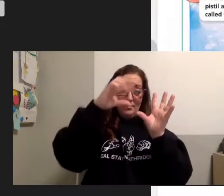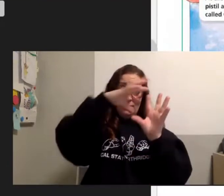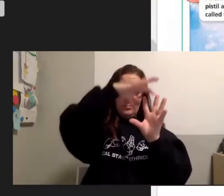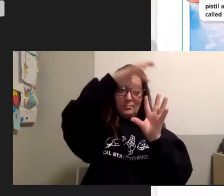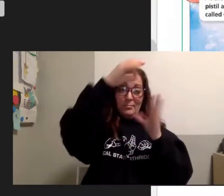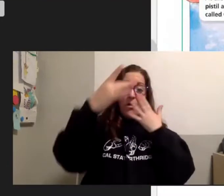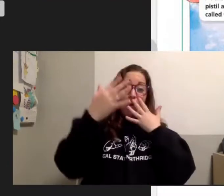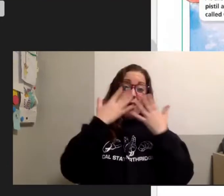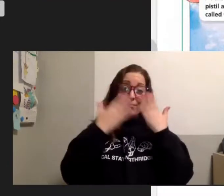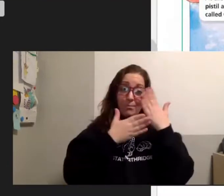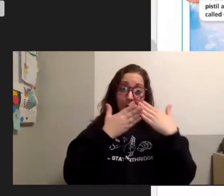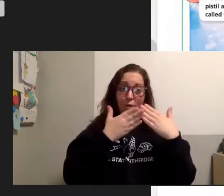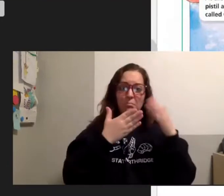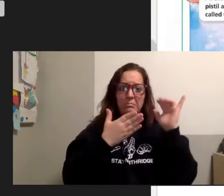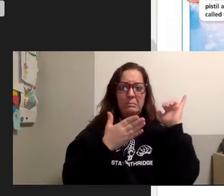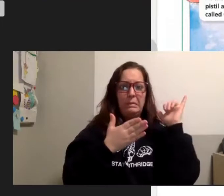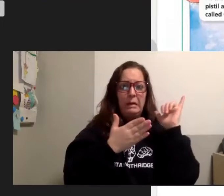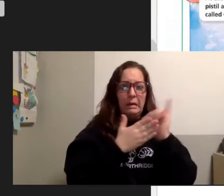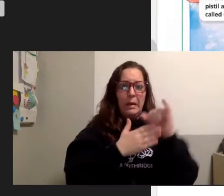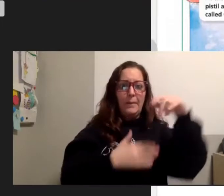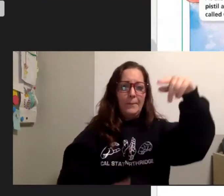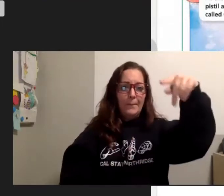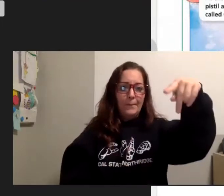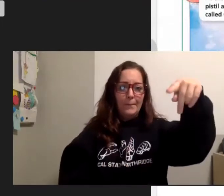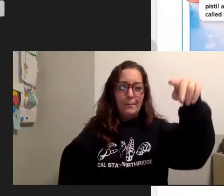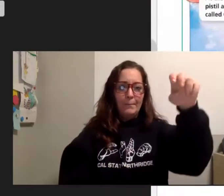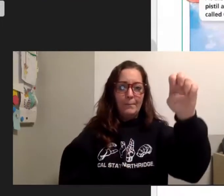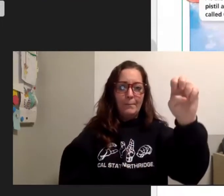On the flower, the outside colorful part,